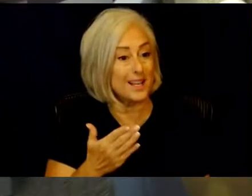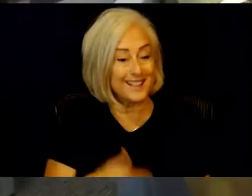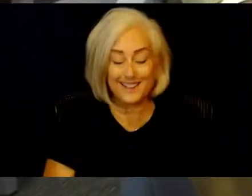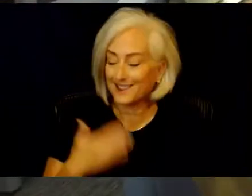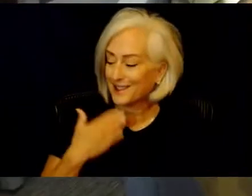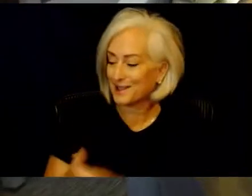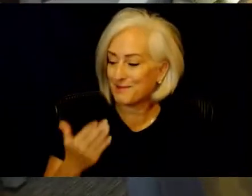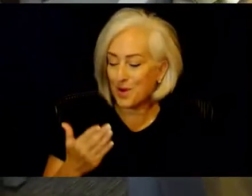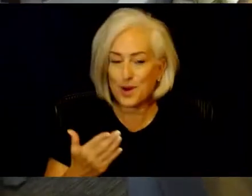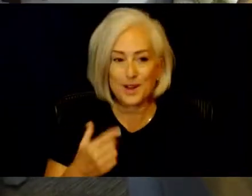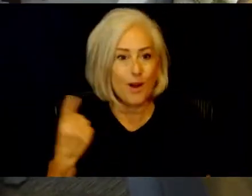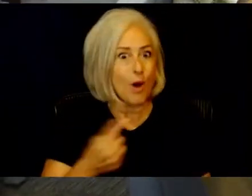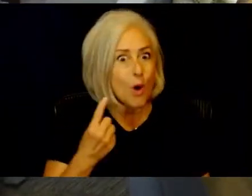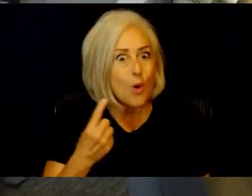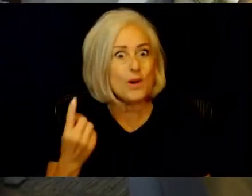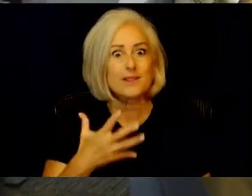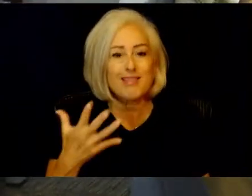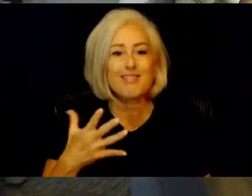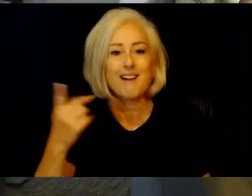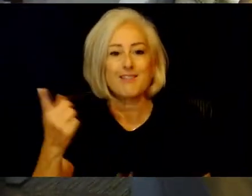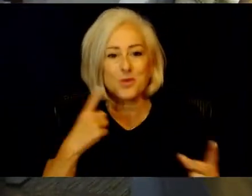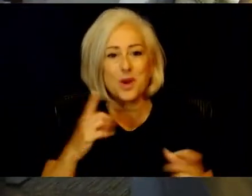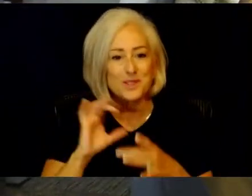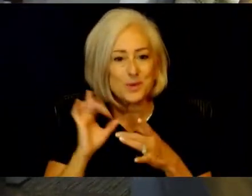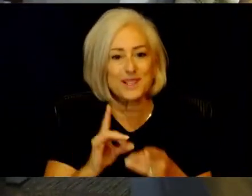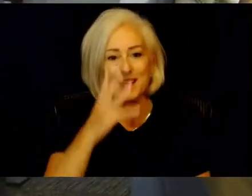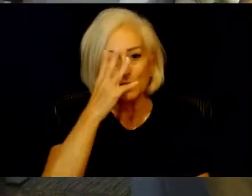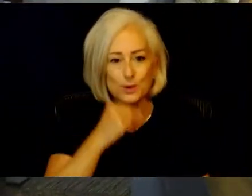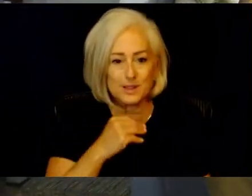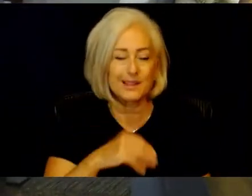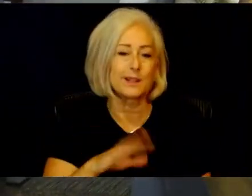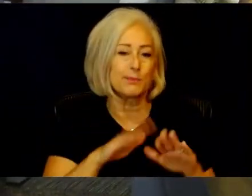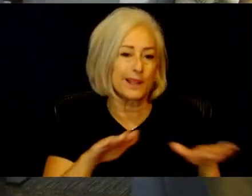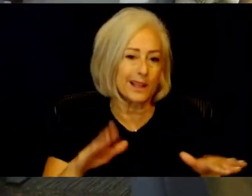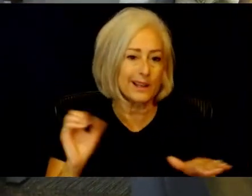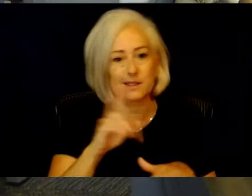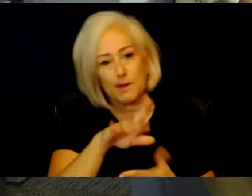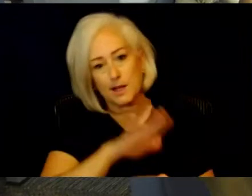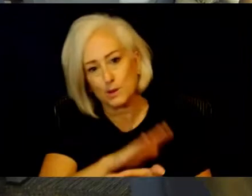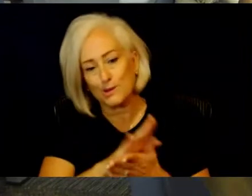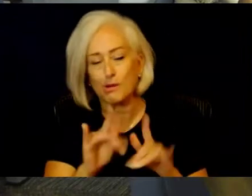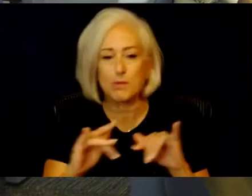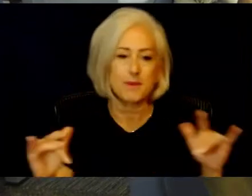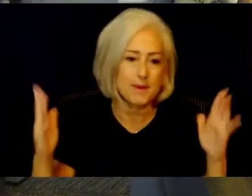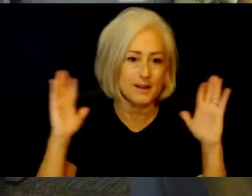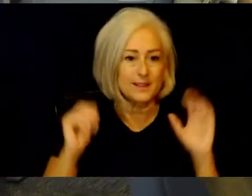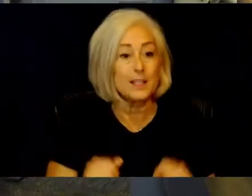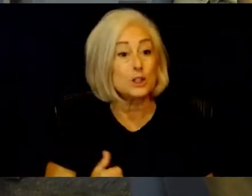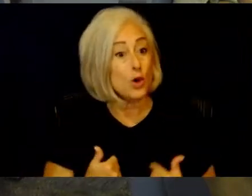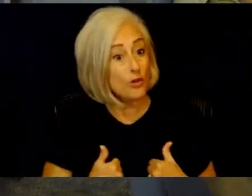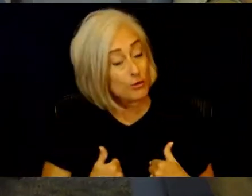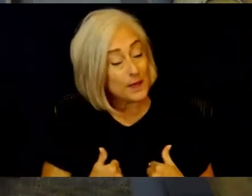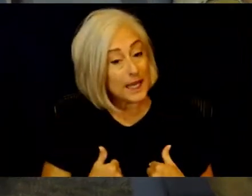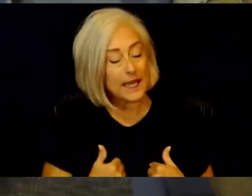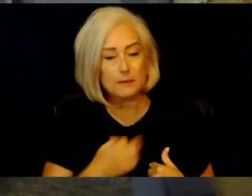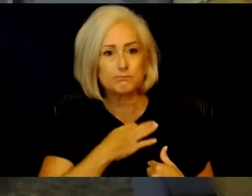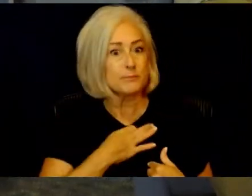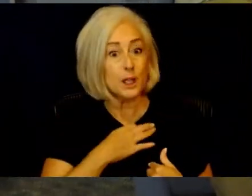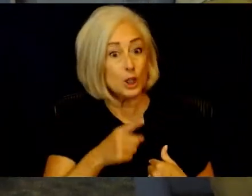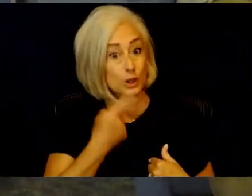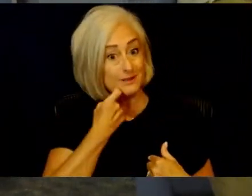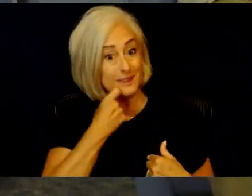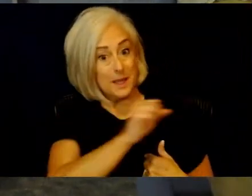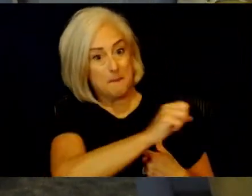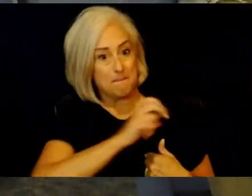get lots of questions when it comes to sleep, and we're going to talk about kids and back to school here in just a moment. But for me, I want to know, you just returned from the